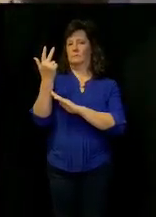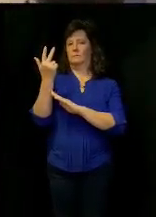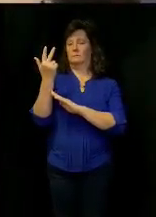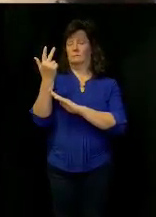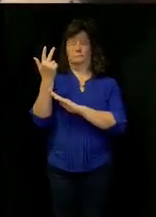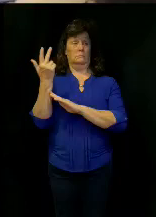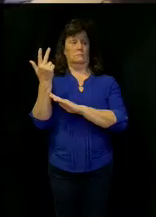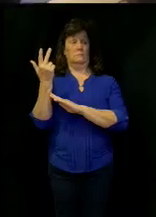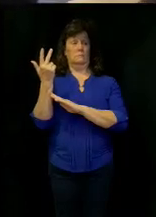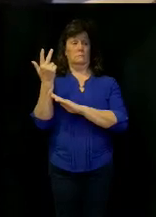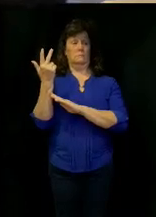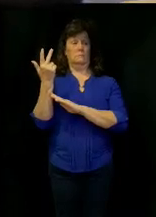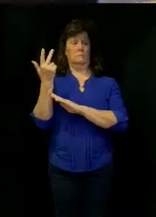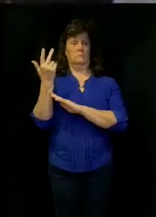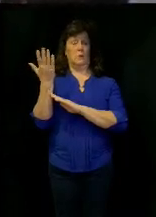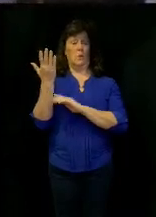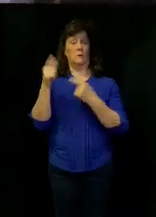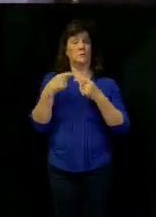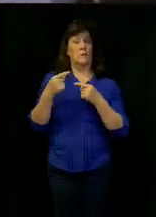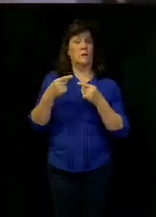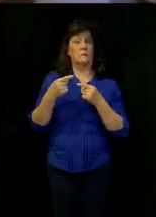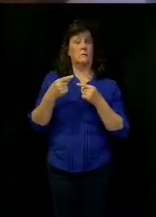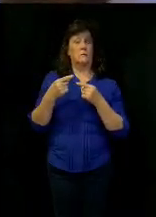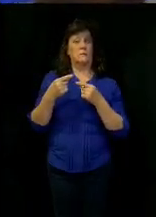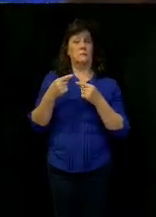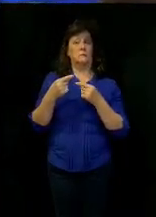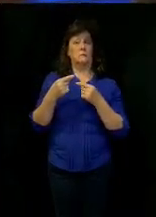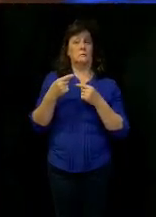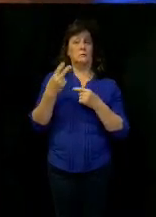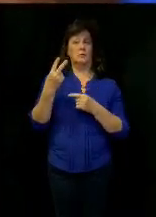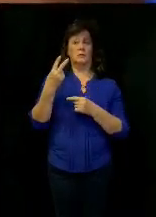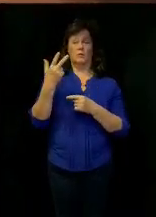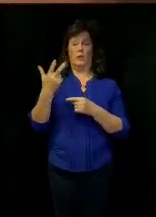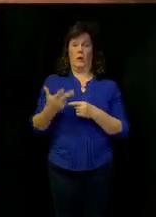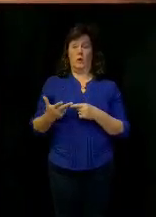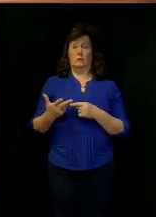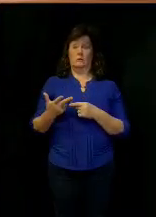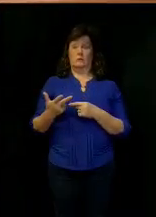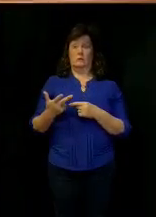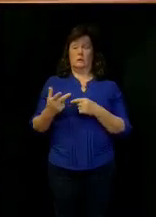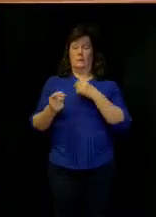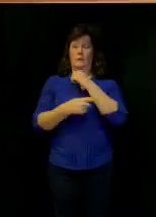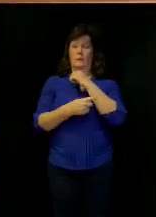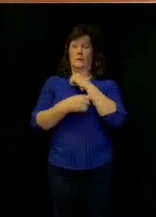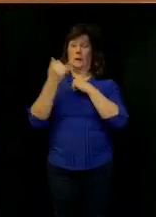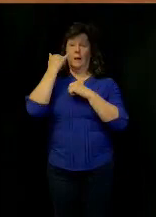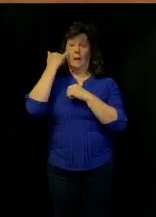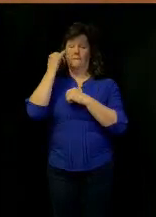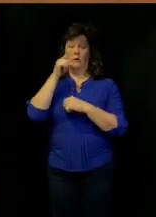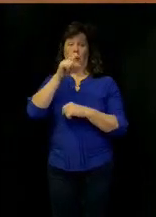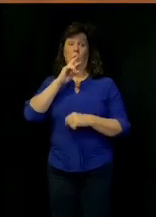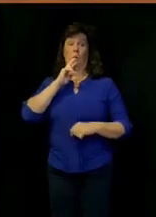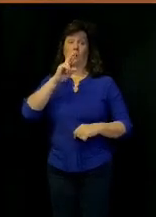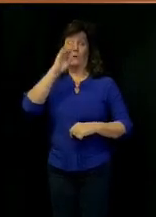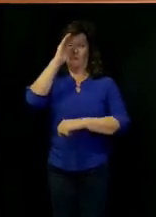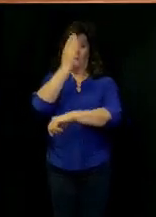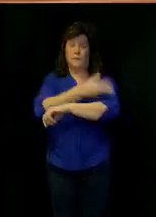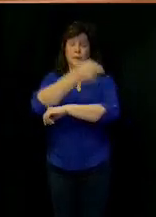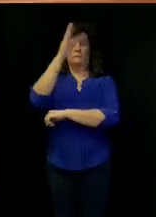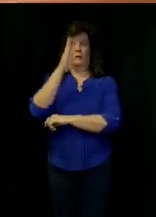right? What was it all about? Two-thirds of his temptation was this. If you are the Son of